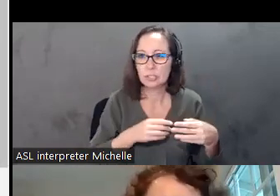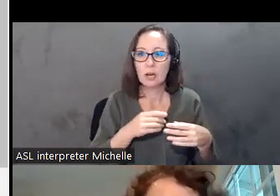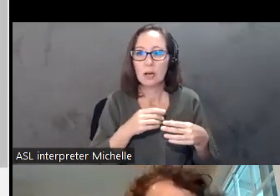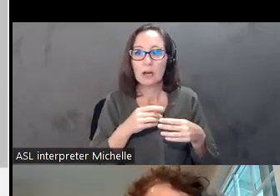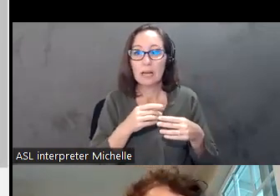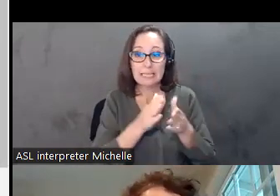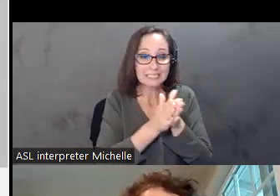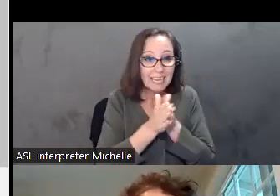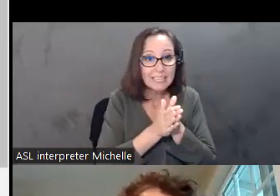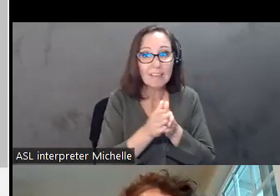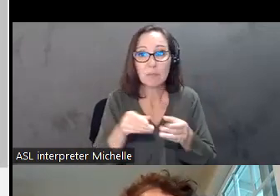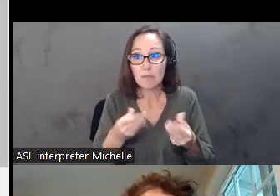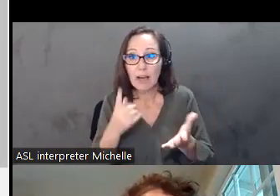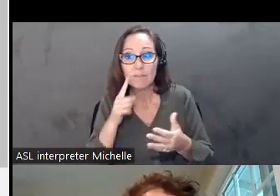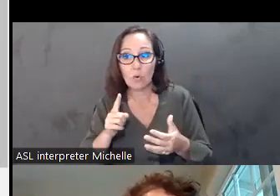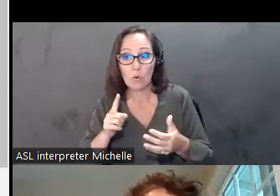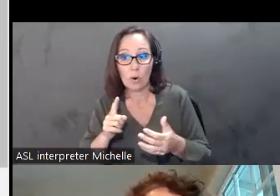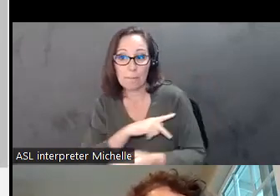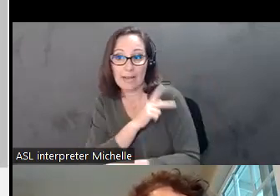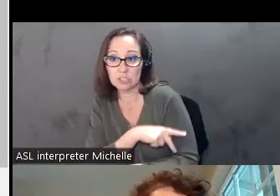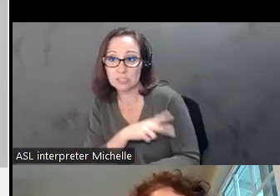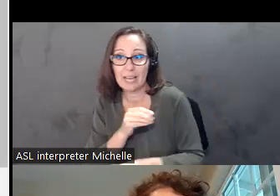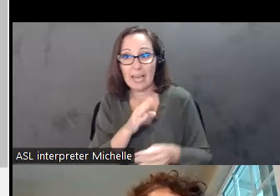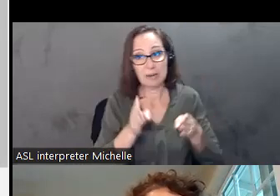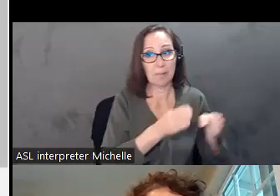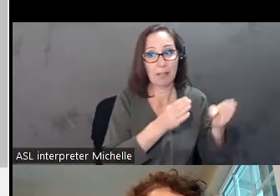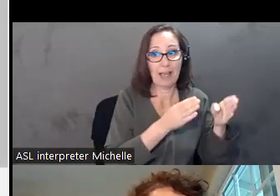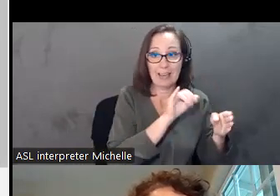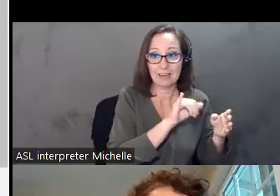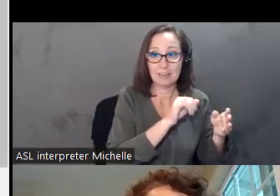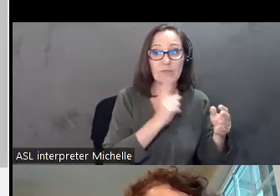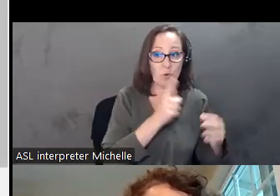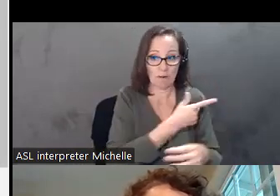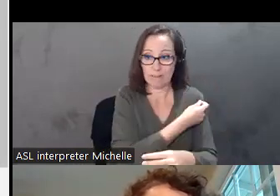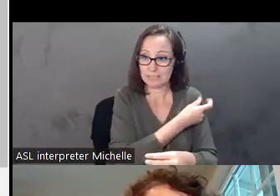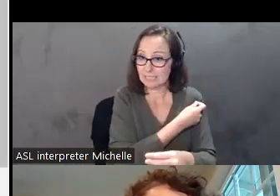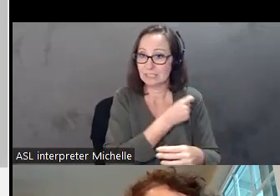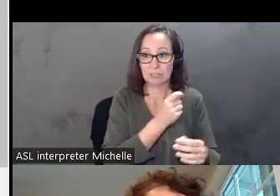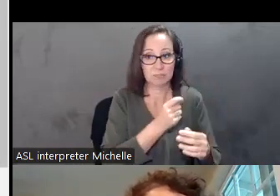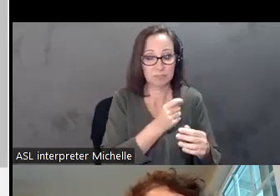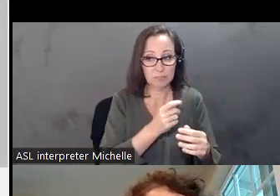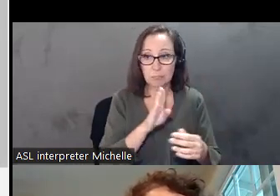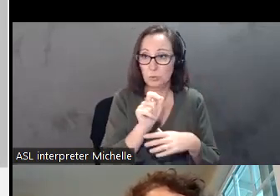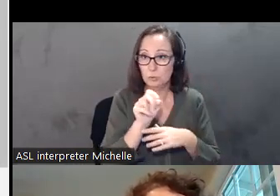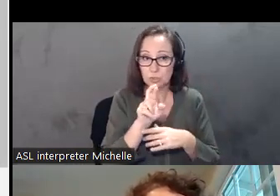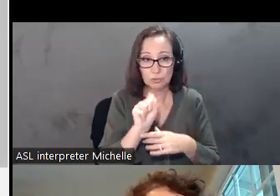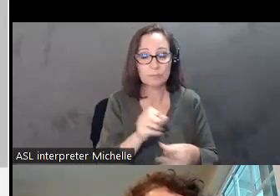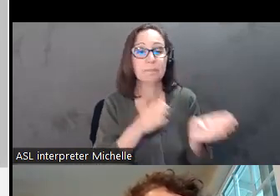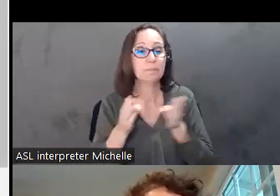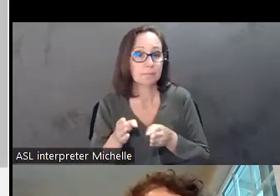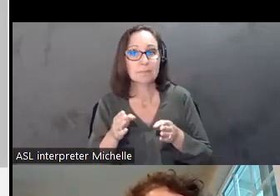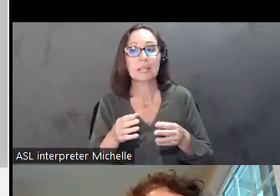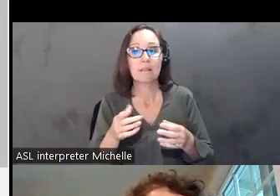both patients and plans for getting vaccinations and boosted. We also have